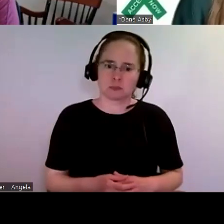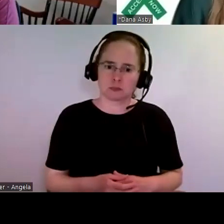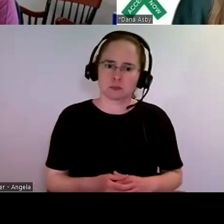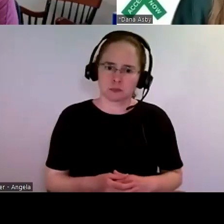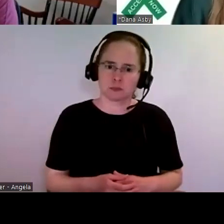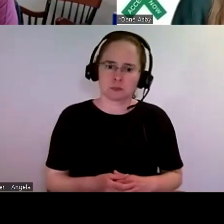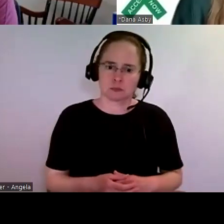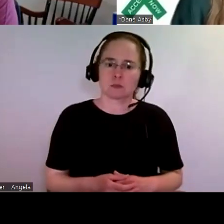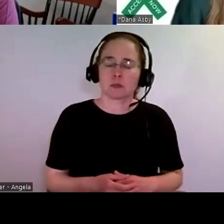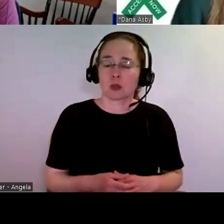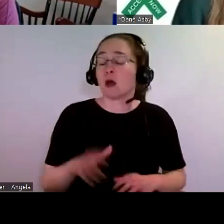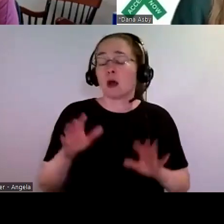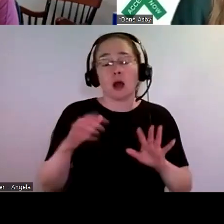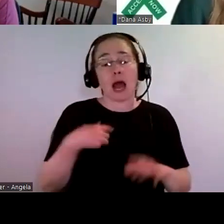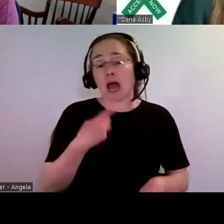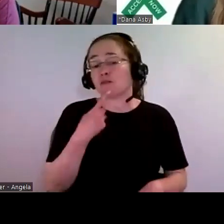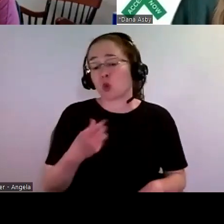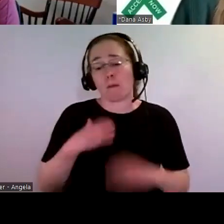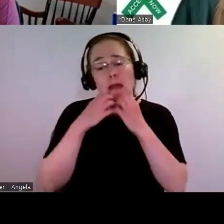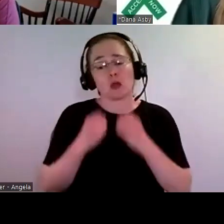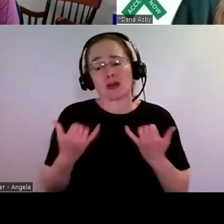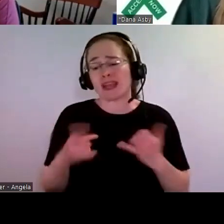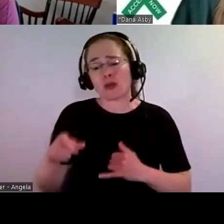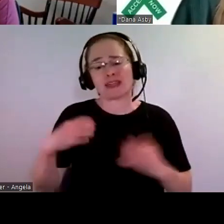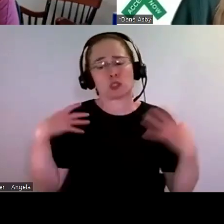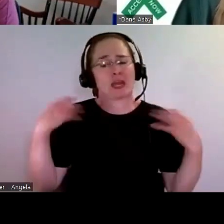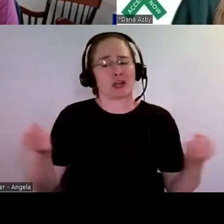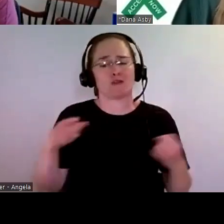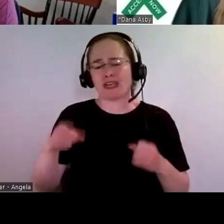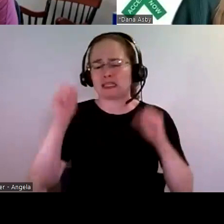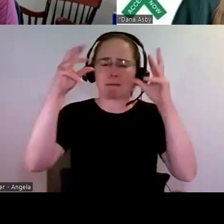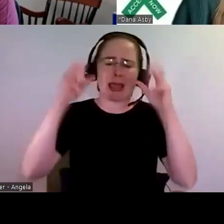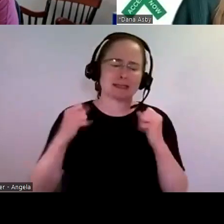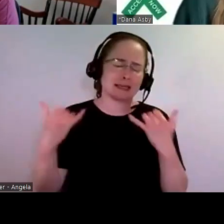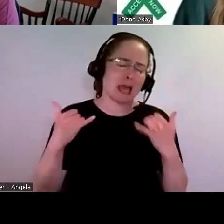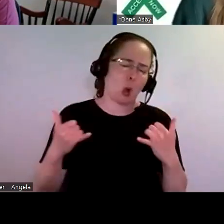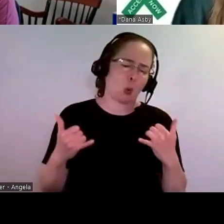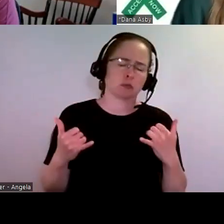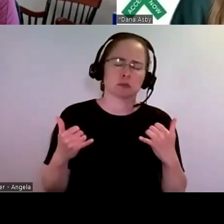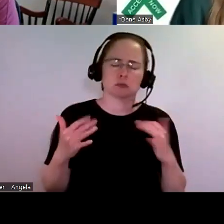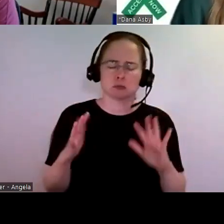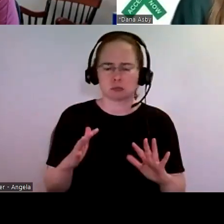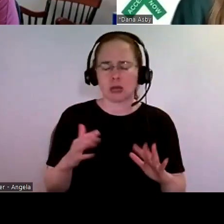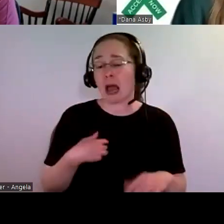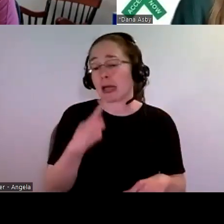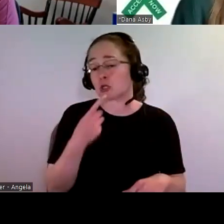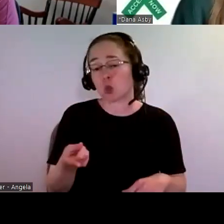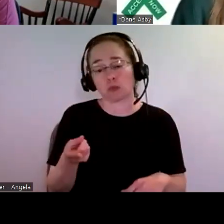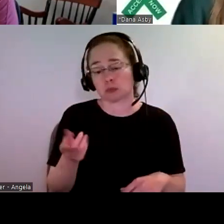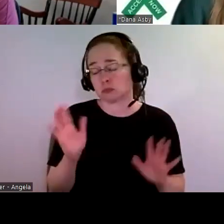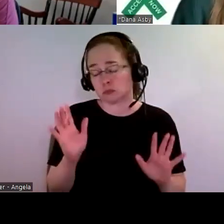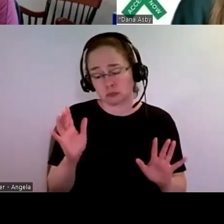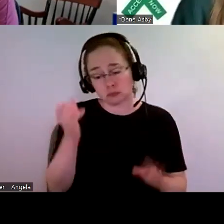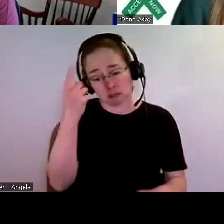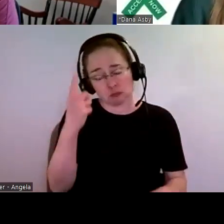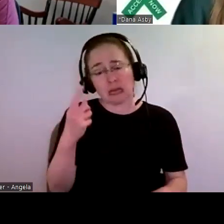go back, and I've said it to my loved one now, he's in recovery, he's amazing, he's just amazing. And I say to him all the time,